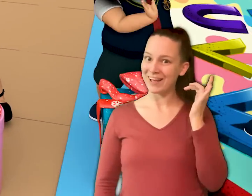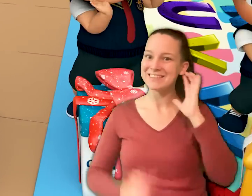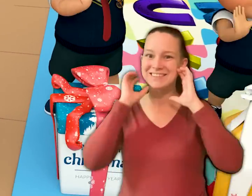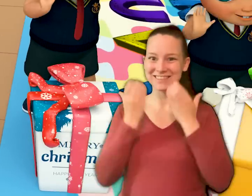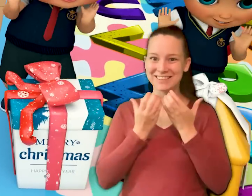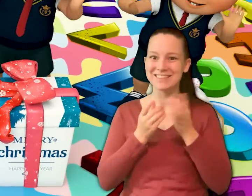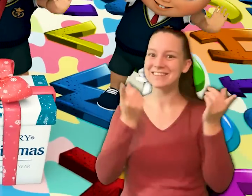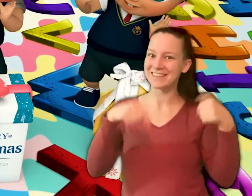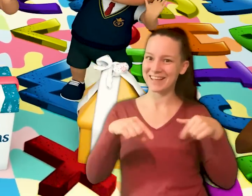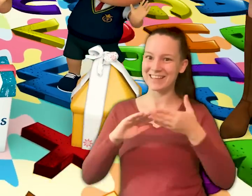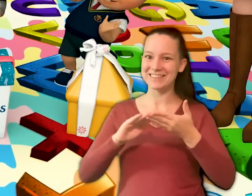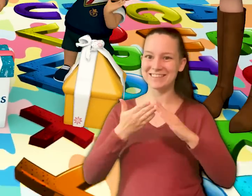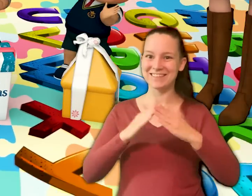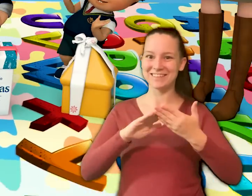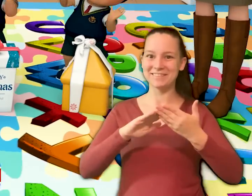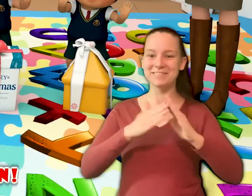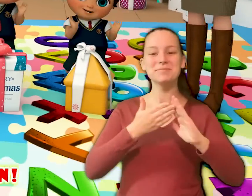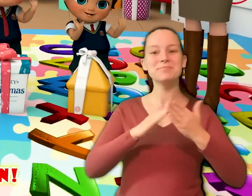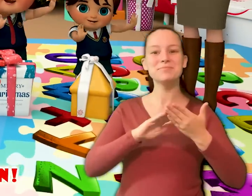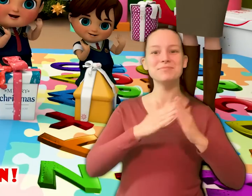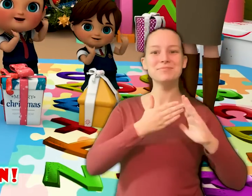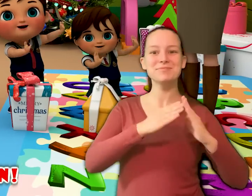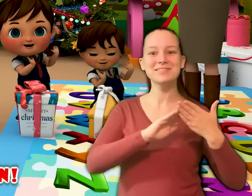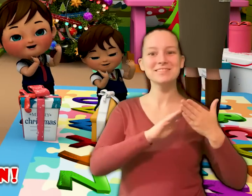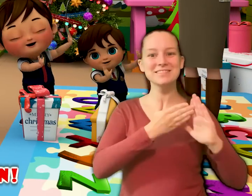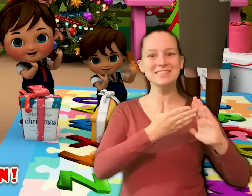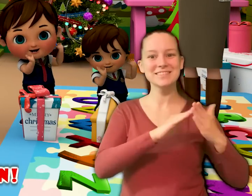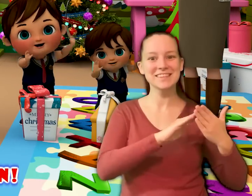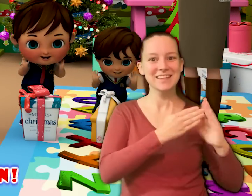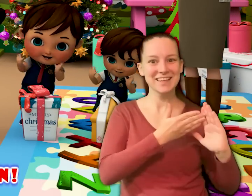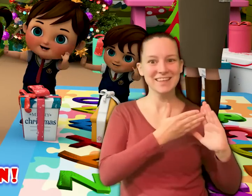why Santa Claus is Coming to